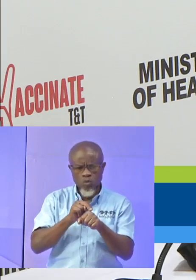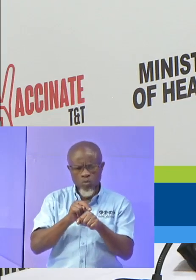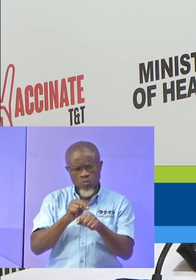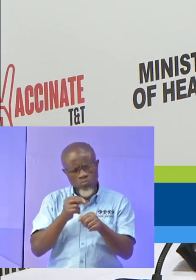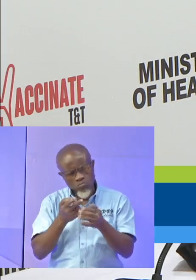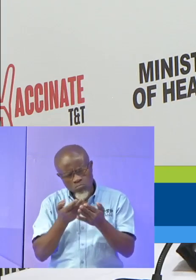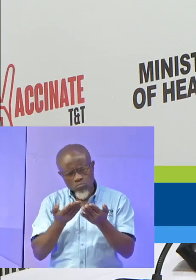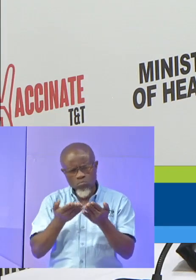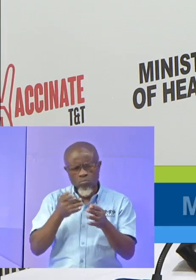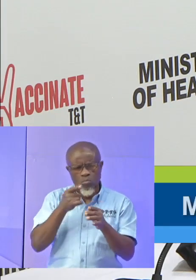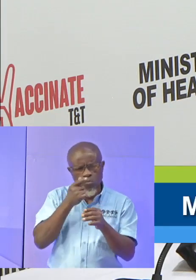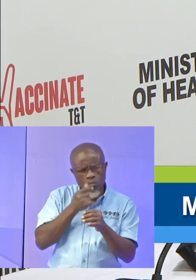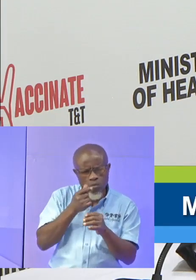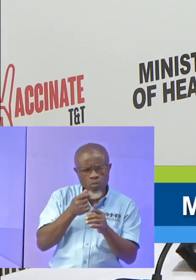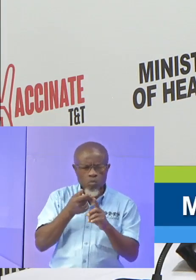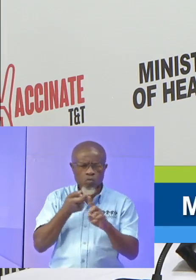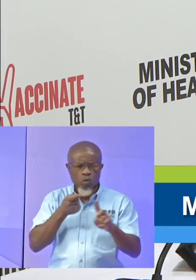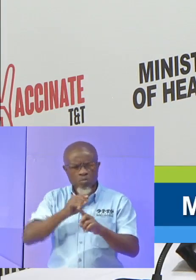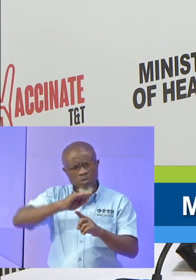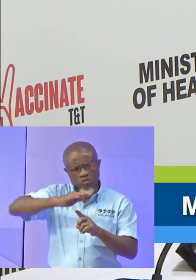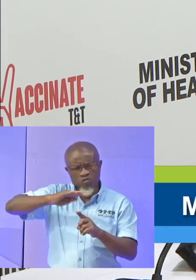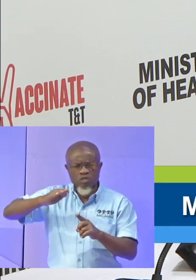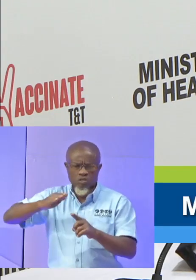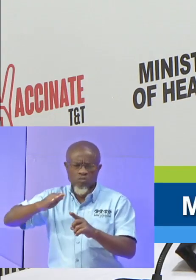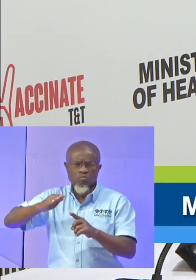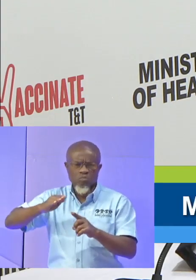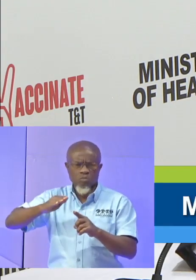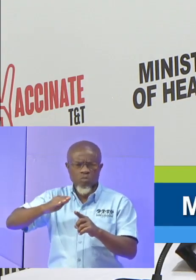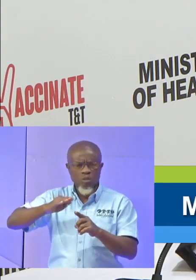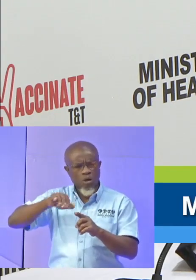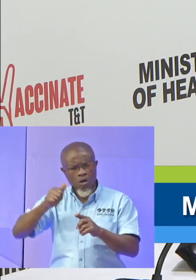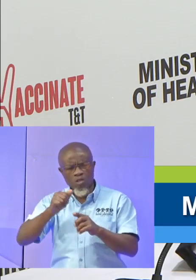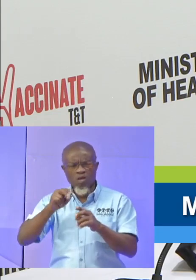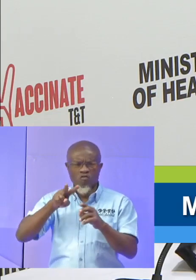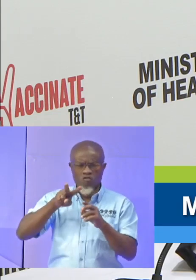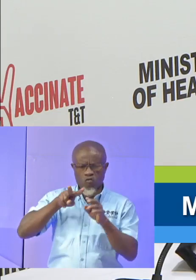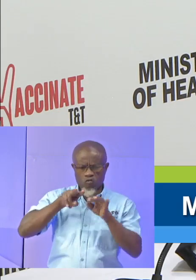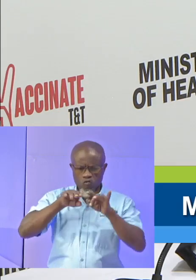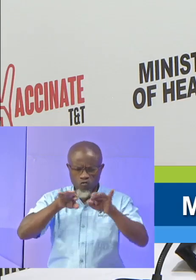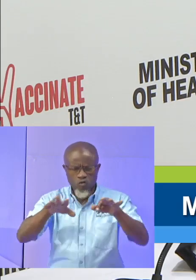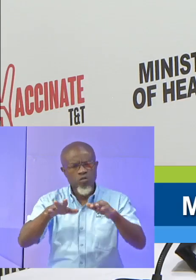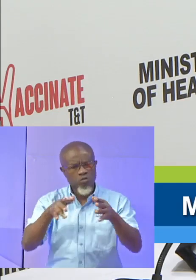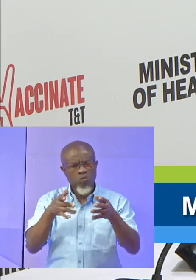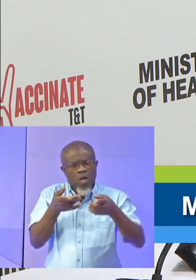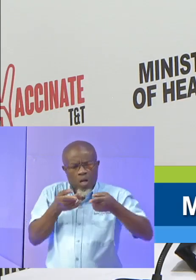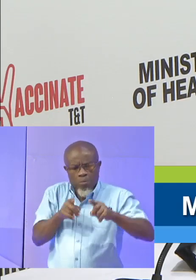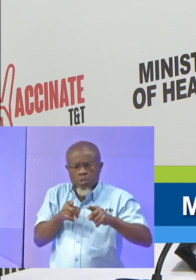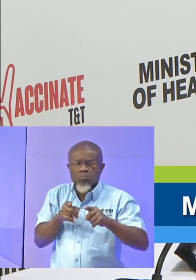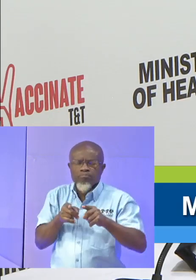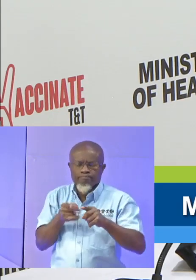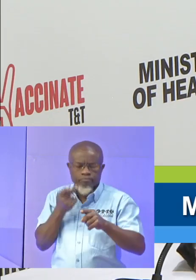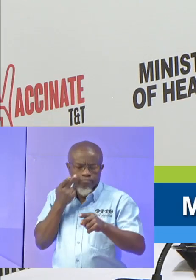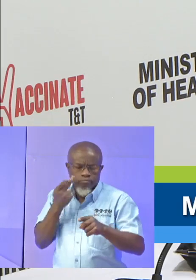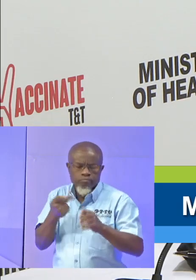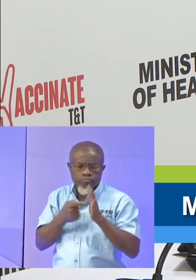any other flu-like illness. So there are lots of other viruses that still remain in circulation, including the influenza